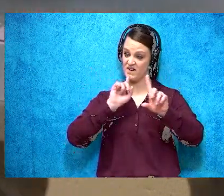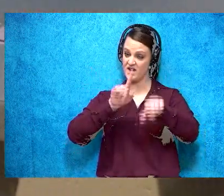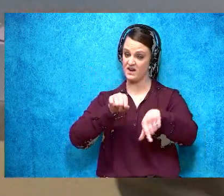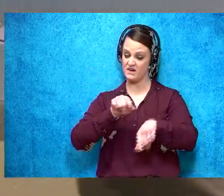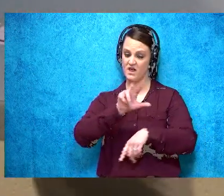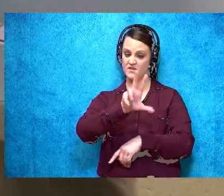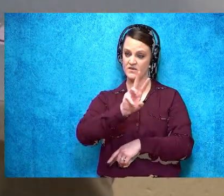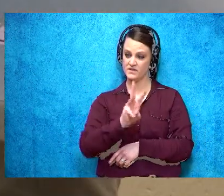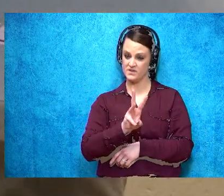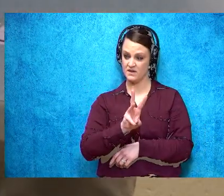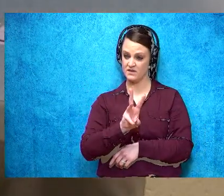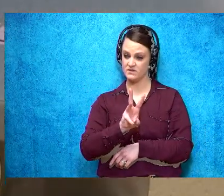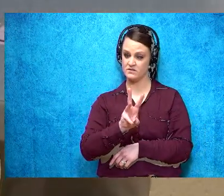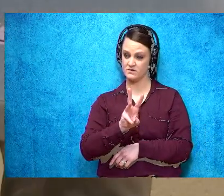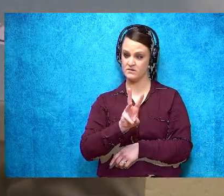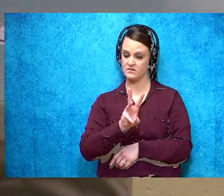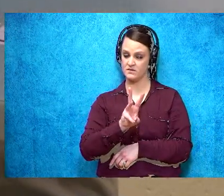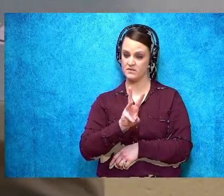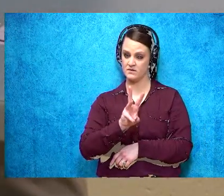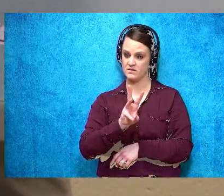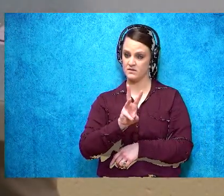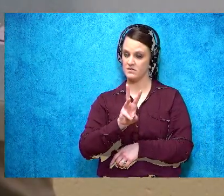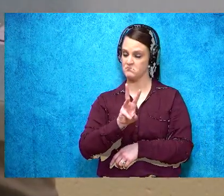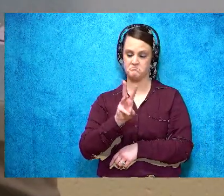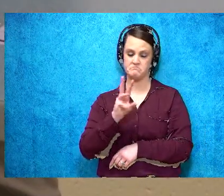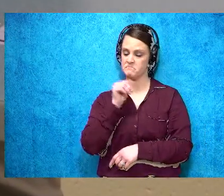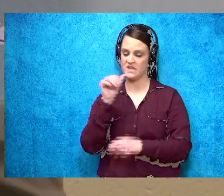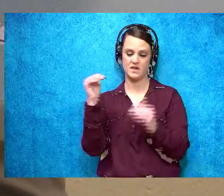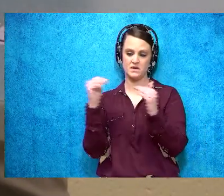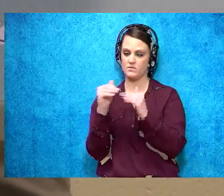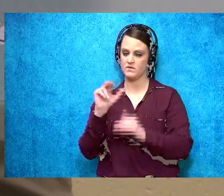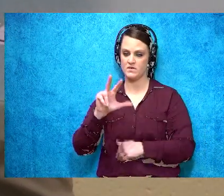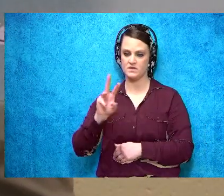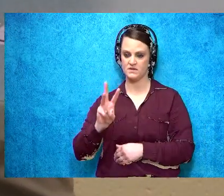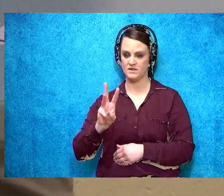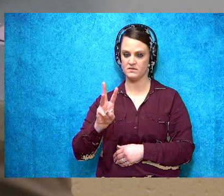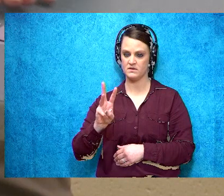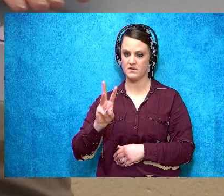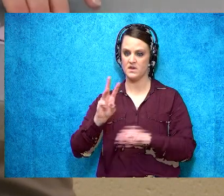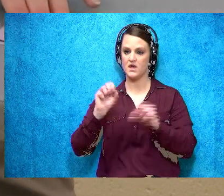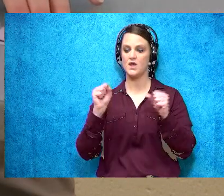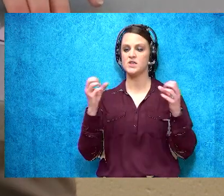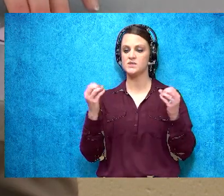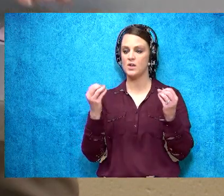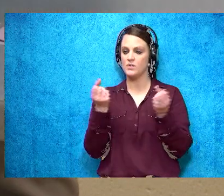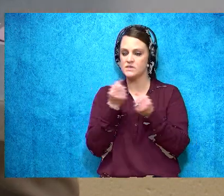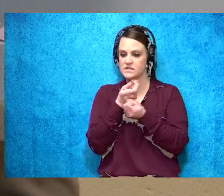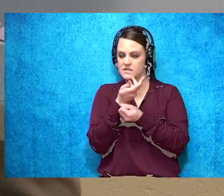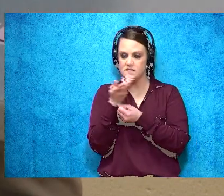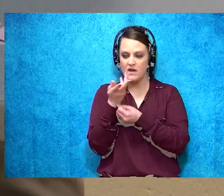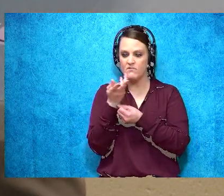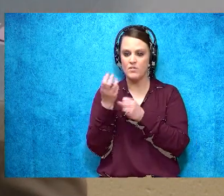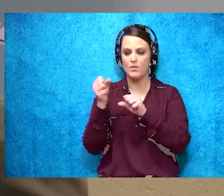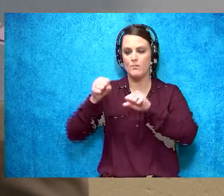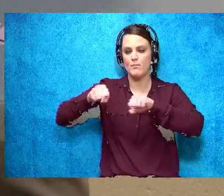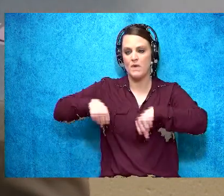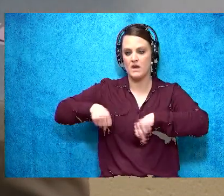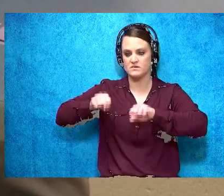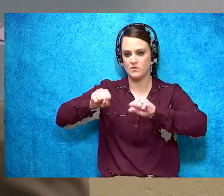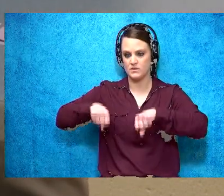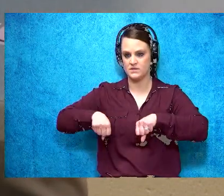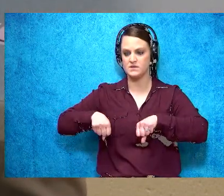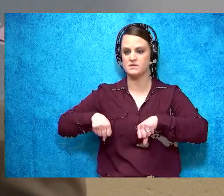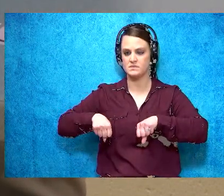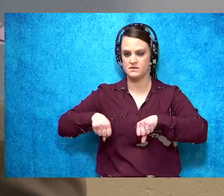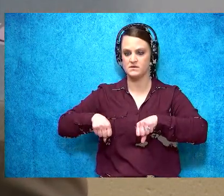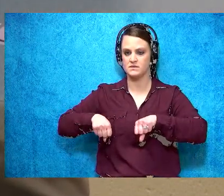36? That wouldn't be 36. So there are several possibilities